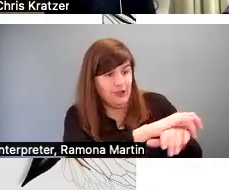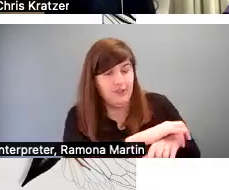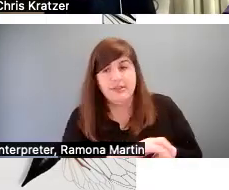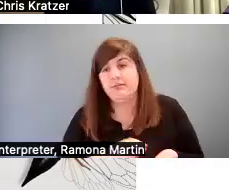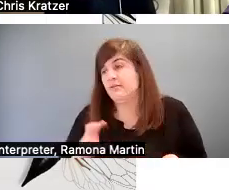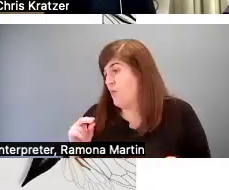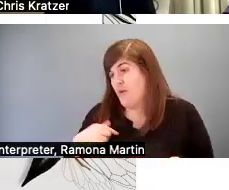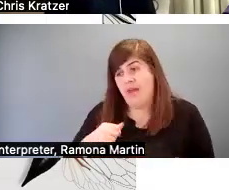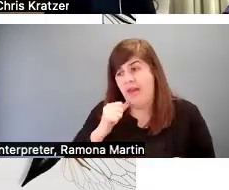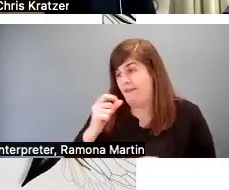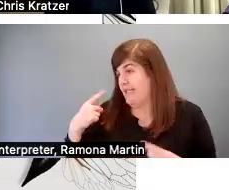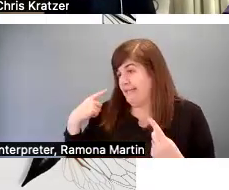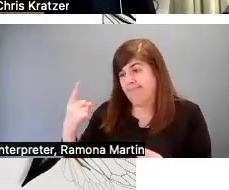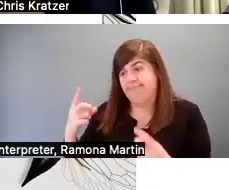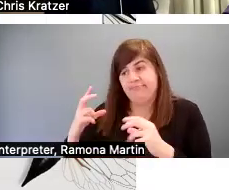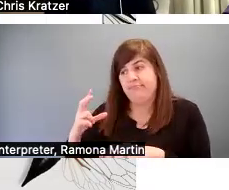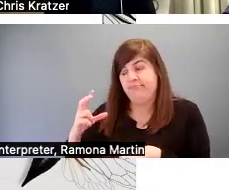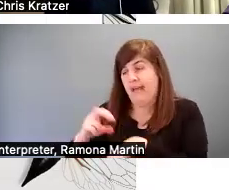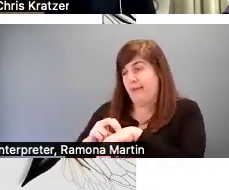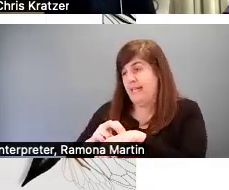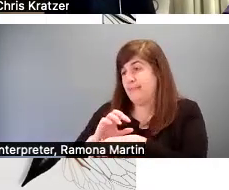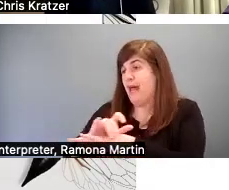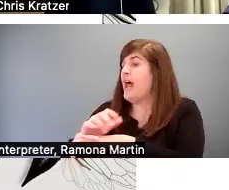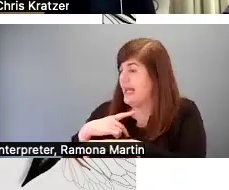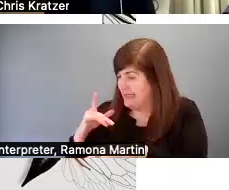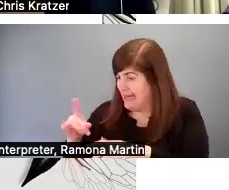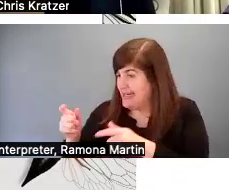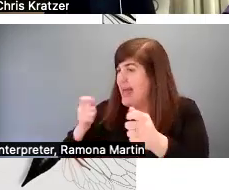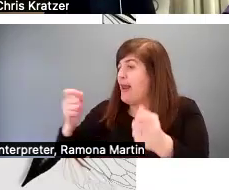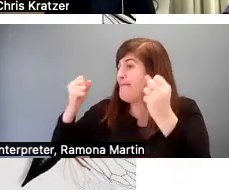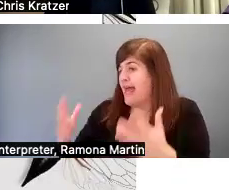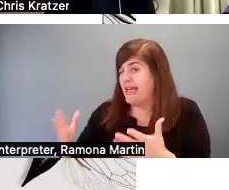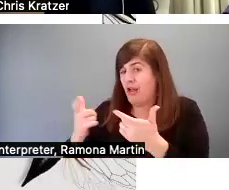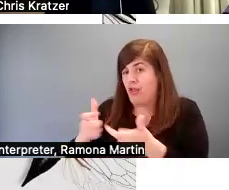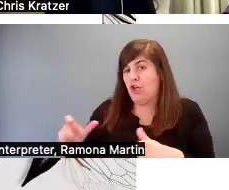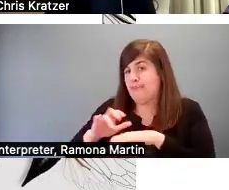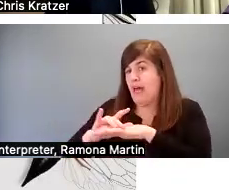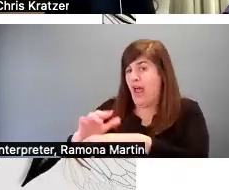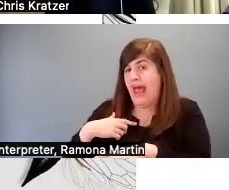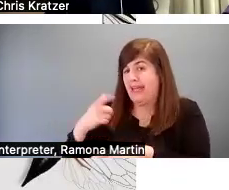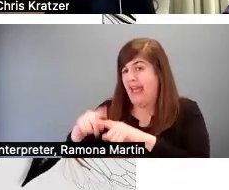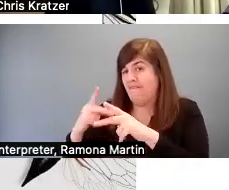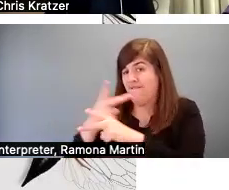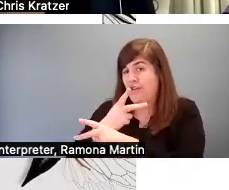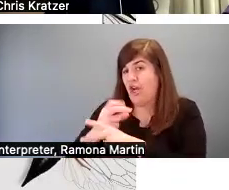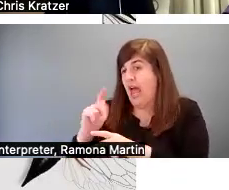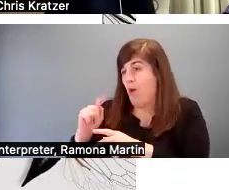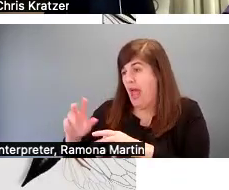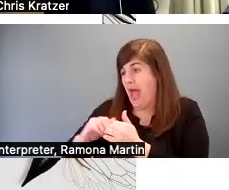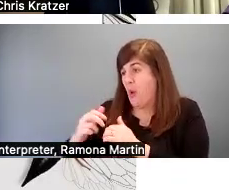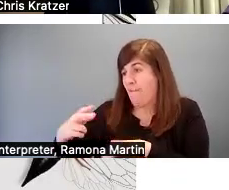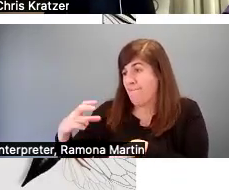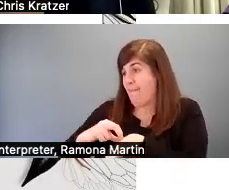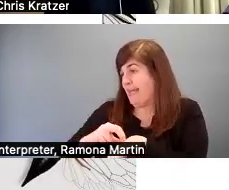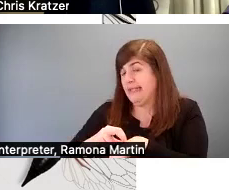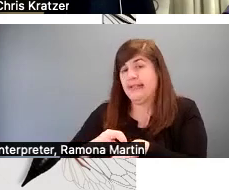have not. I have handled lots of large spiders in my day, but for the life of me, I just can't figure out how to get them to bite me.